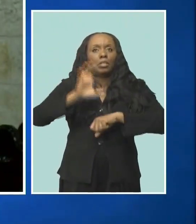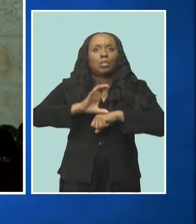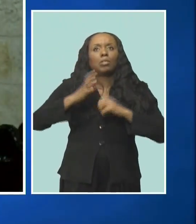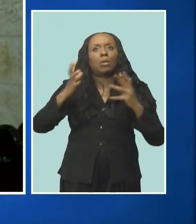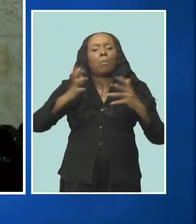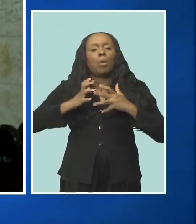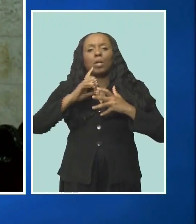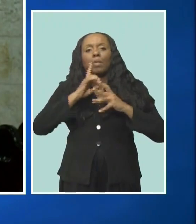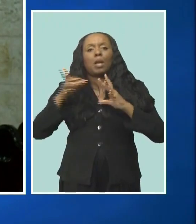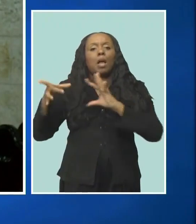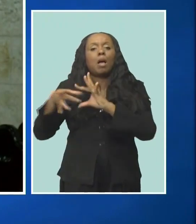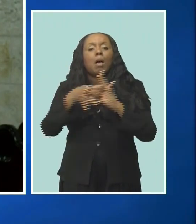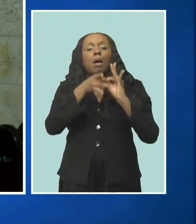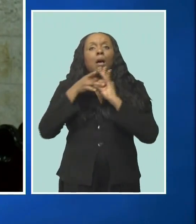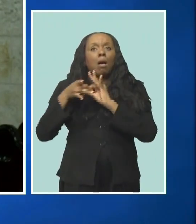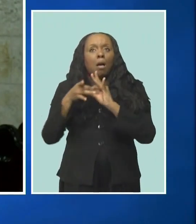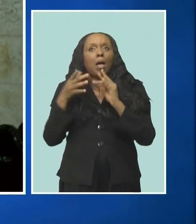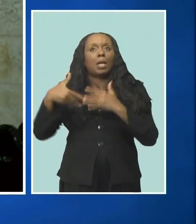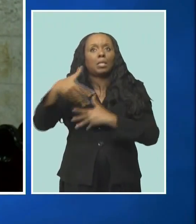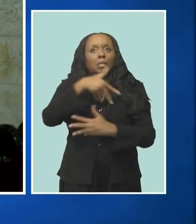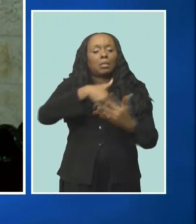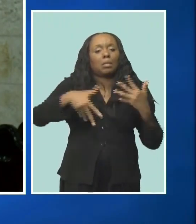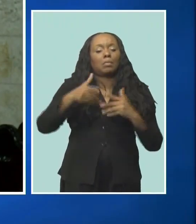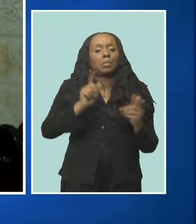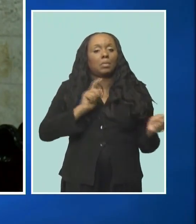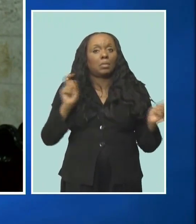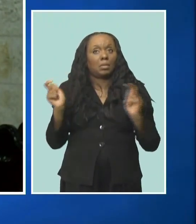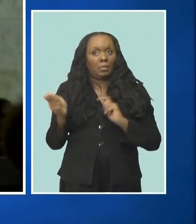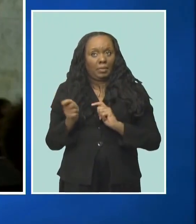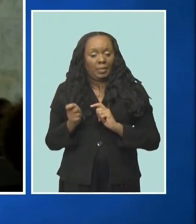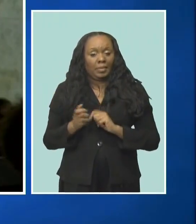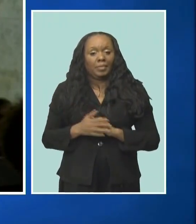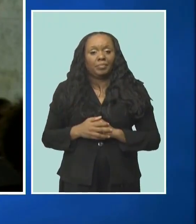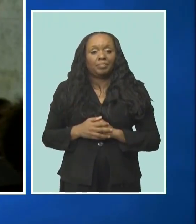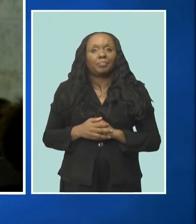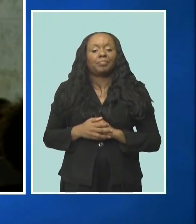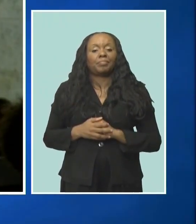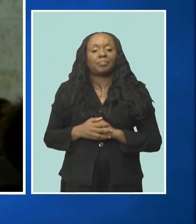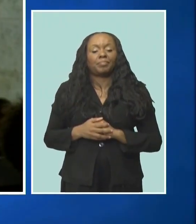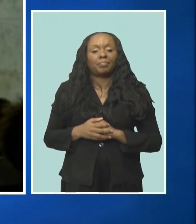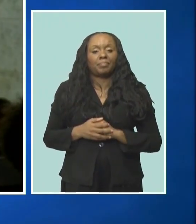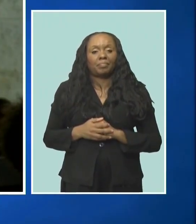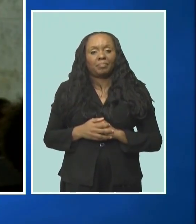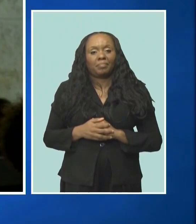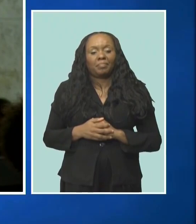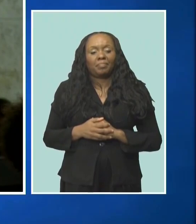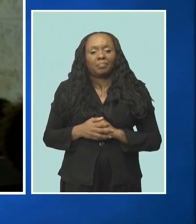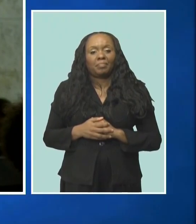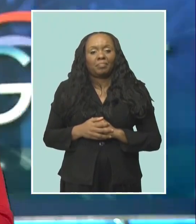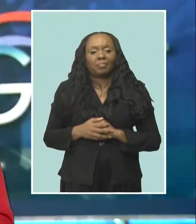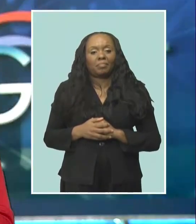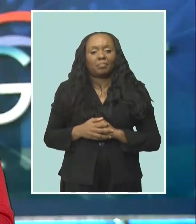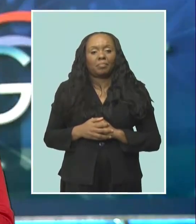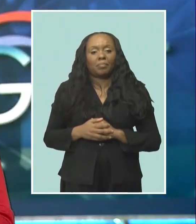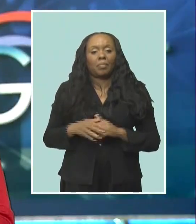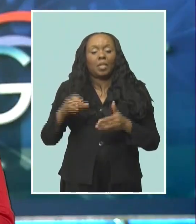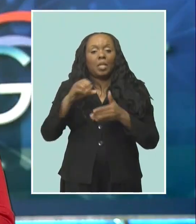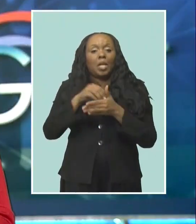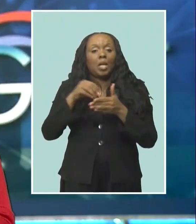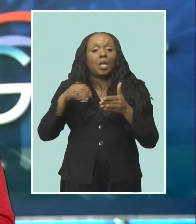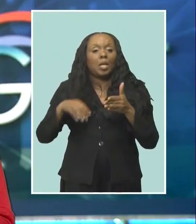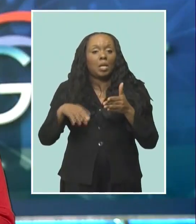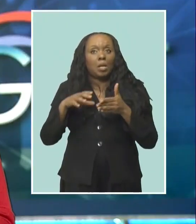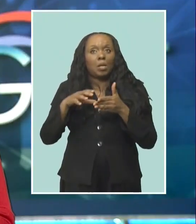to reconciliation and social transformation. Trevor Thorpe, CBC News. It is